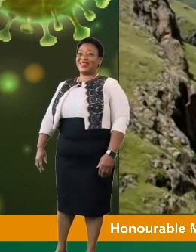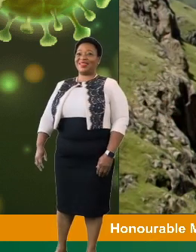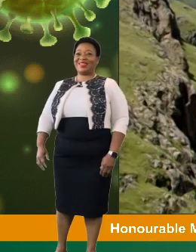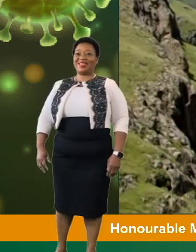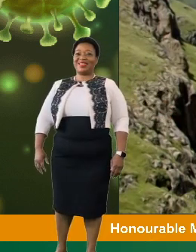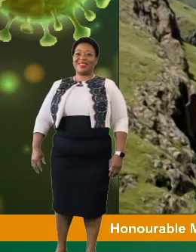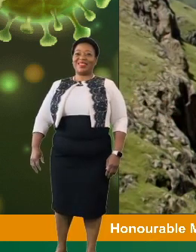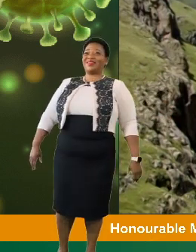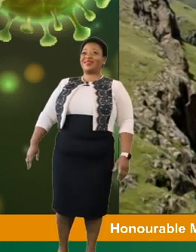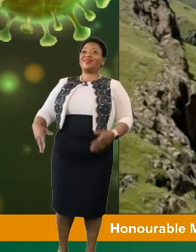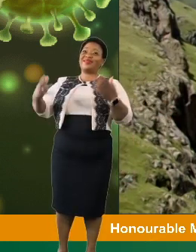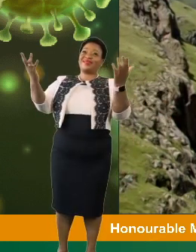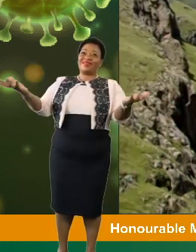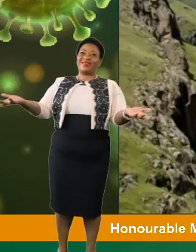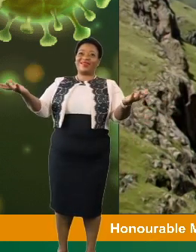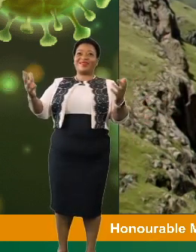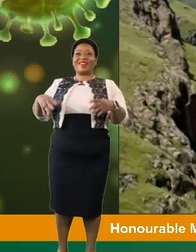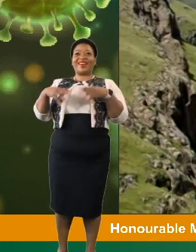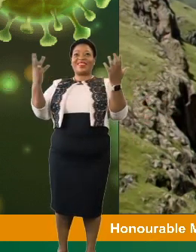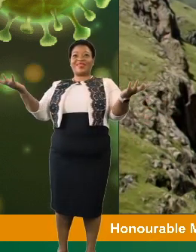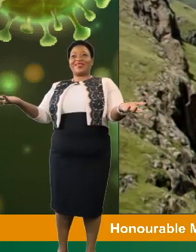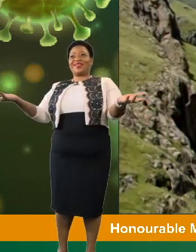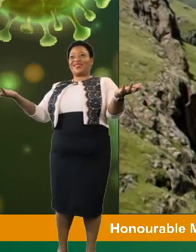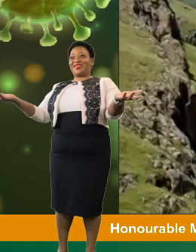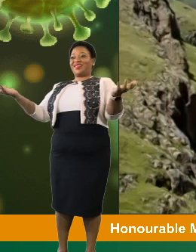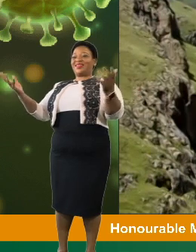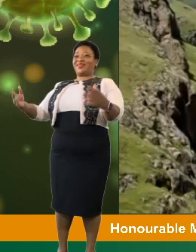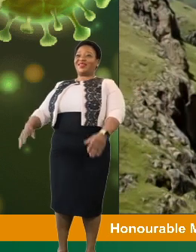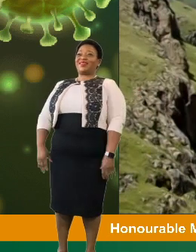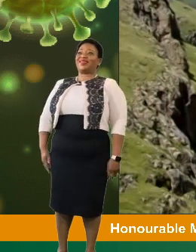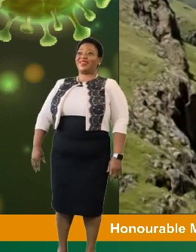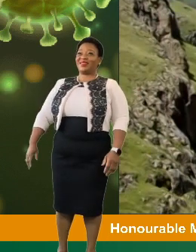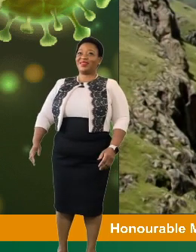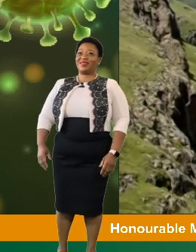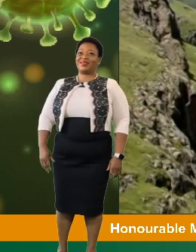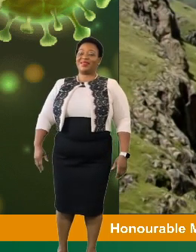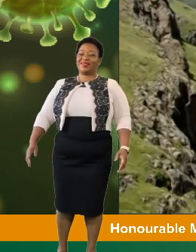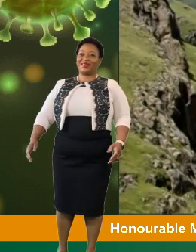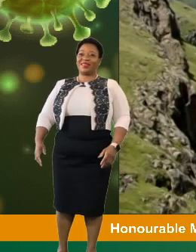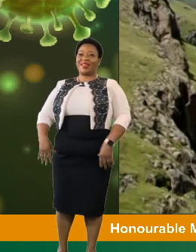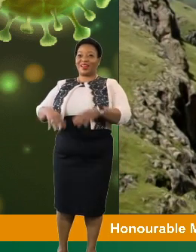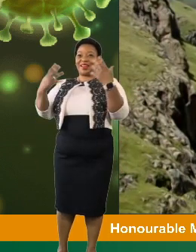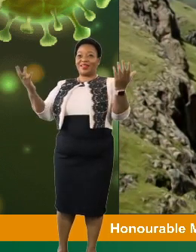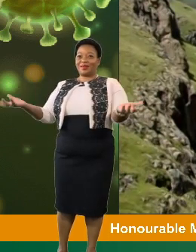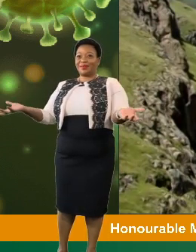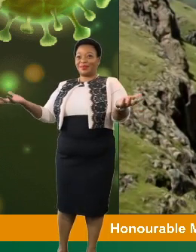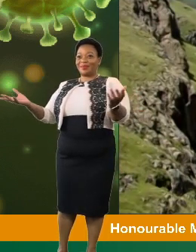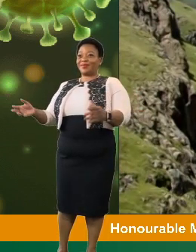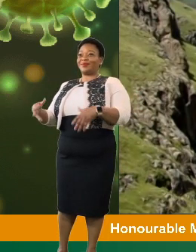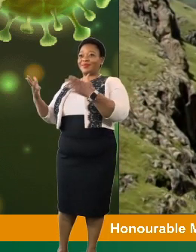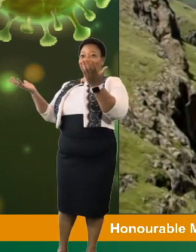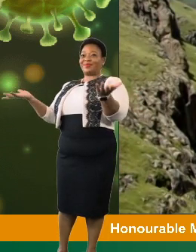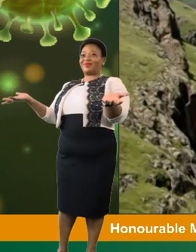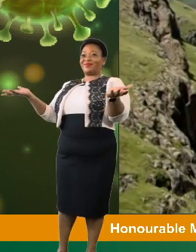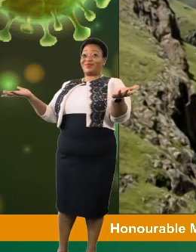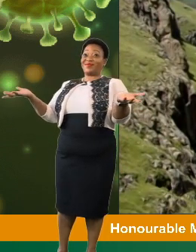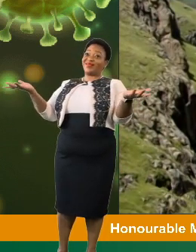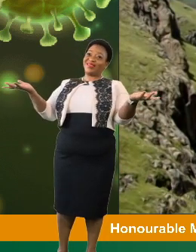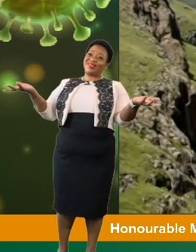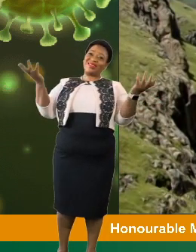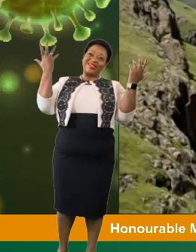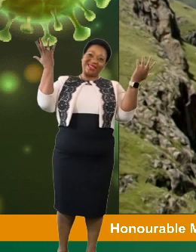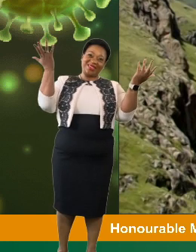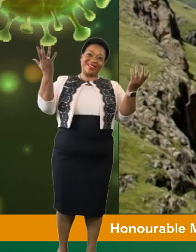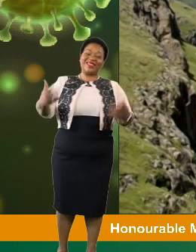would be good for us to interact. So we'll engage with him. And as MEC has indicated, he'll also join us for the other two panels, which will be